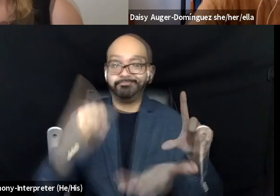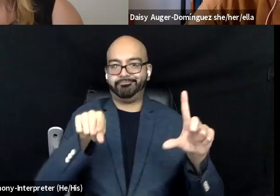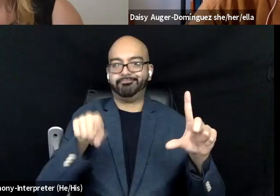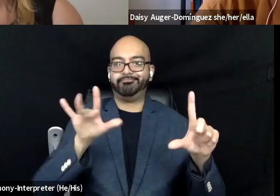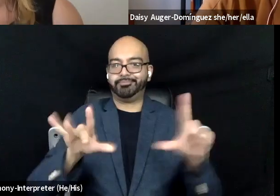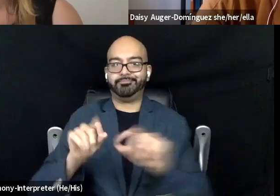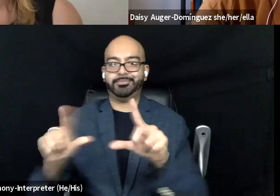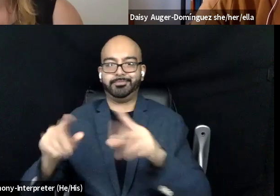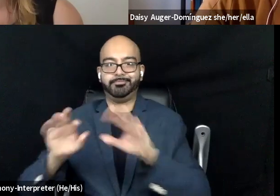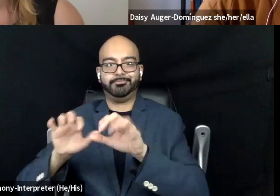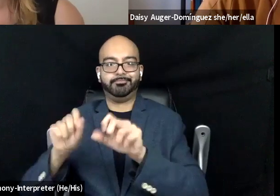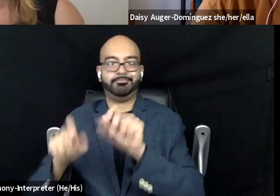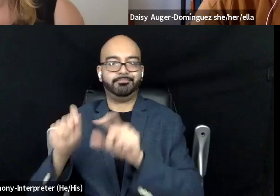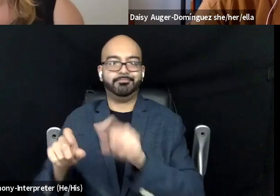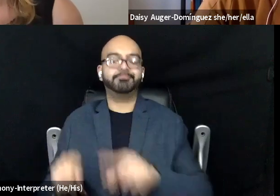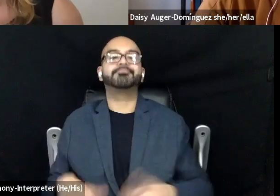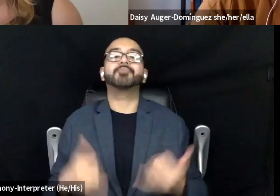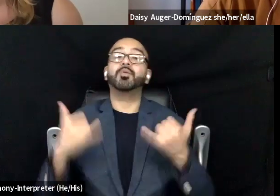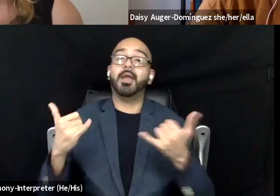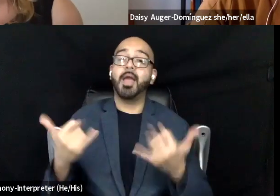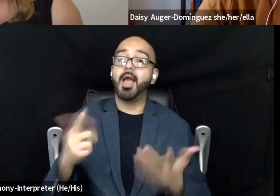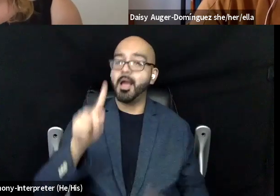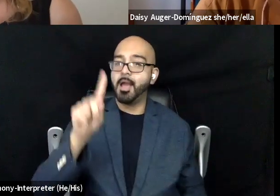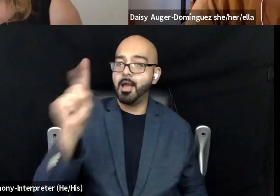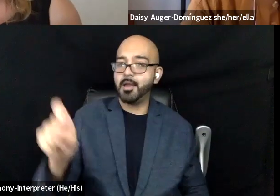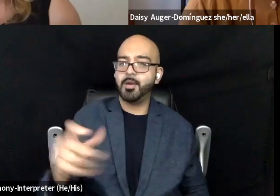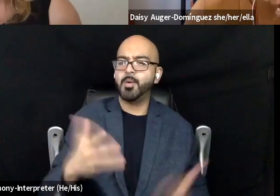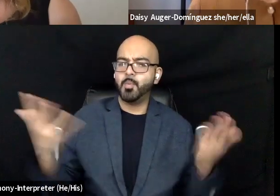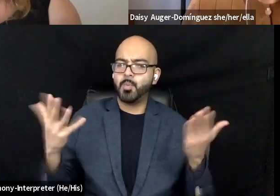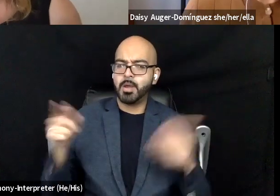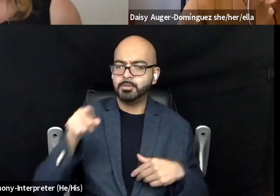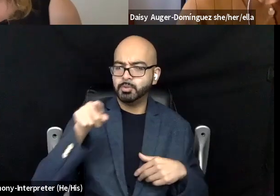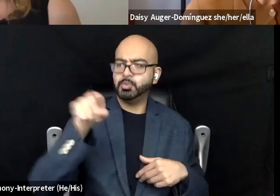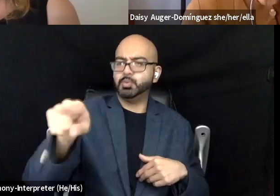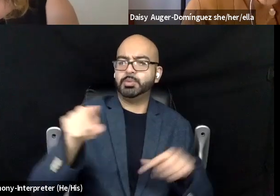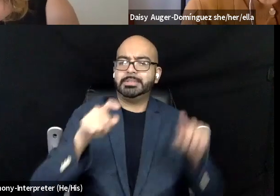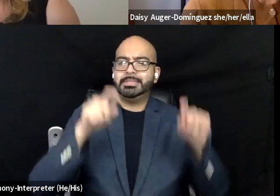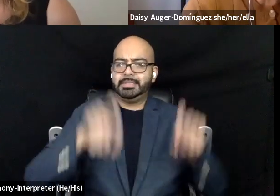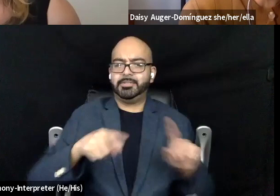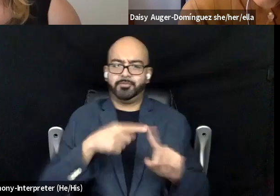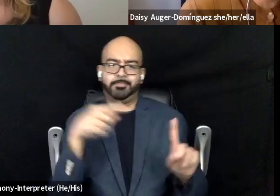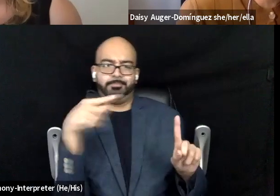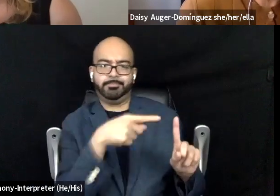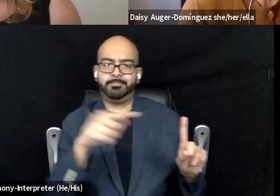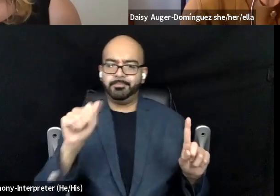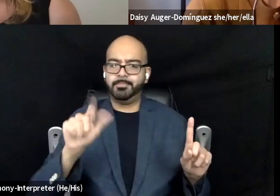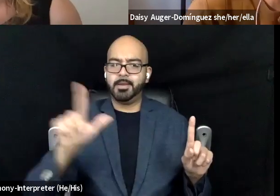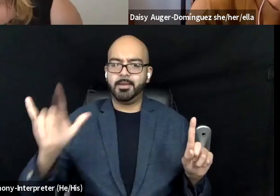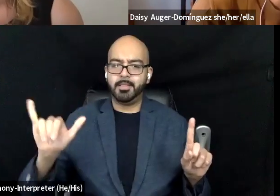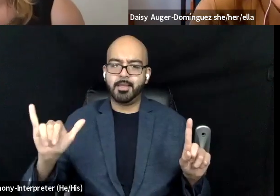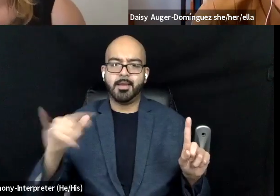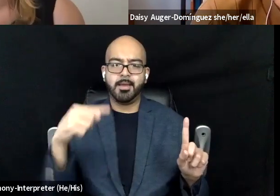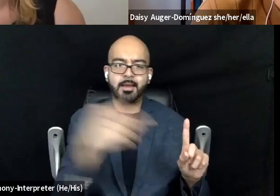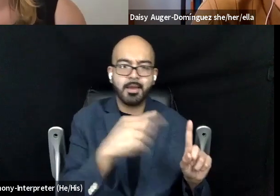What do you personally need from an ally right now? What do you need from allies right now? As a Latina, as a